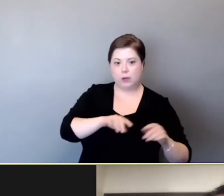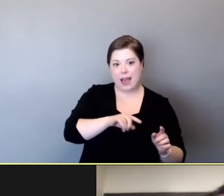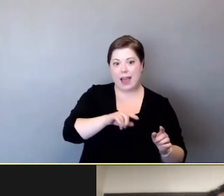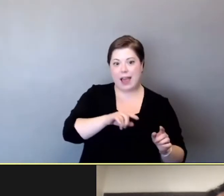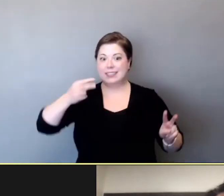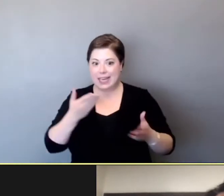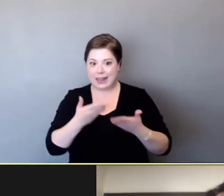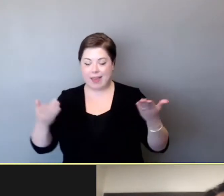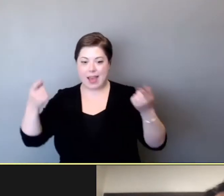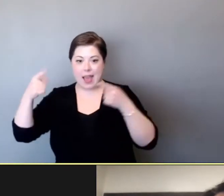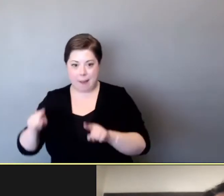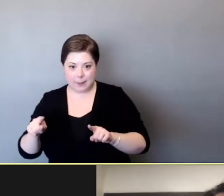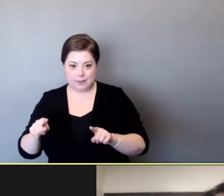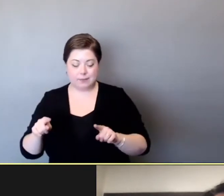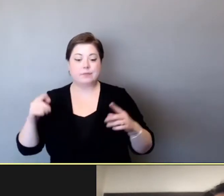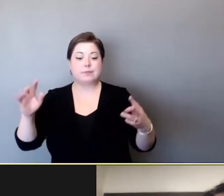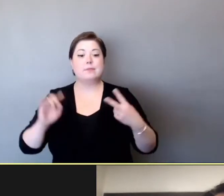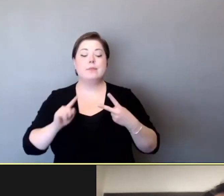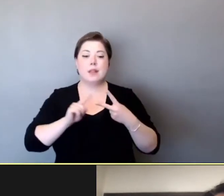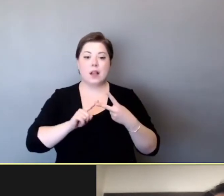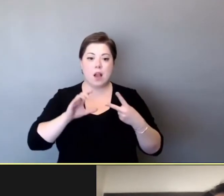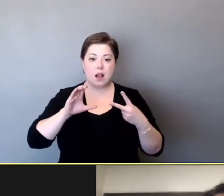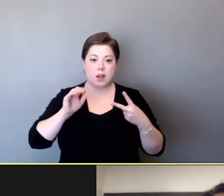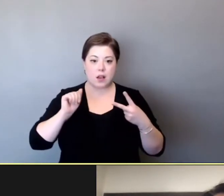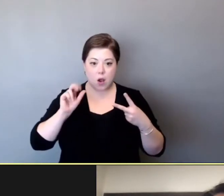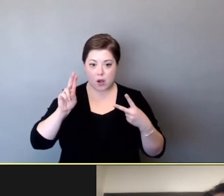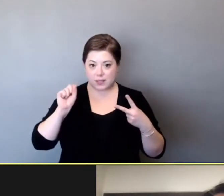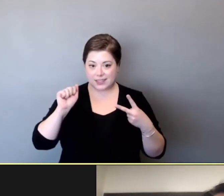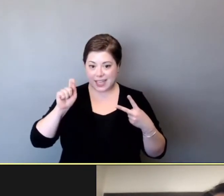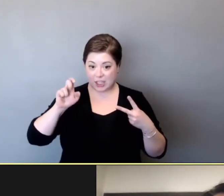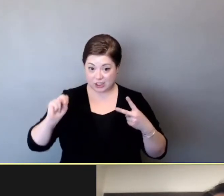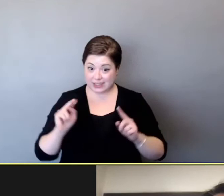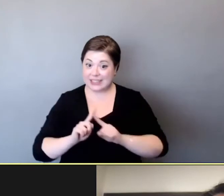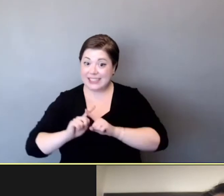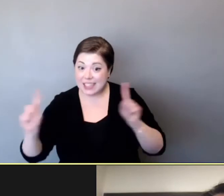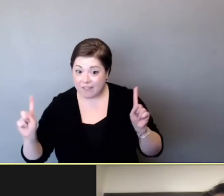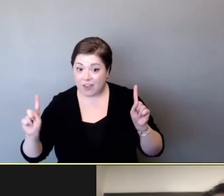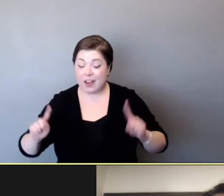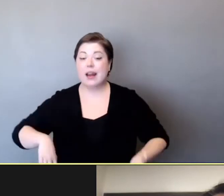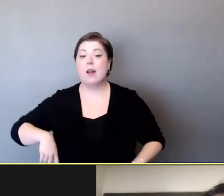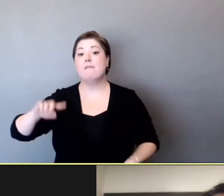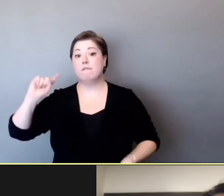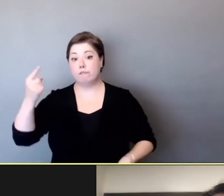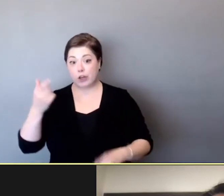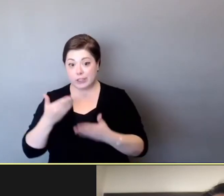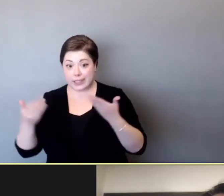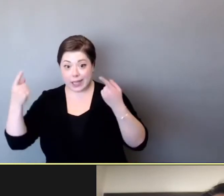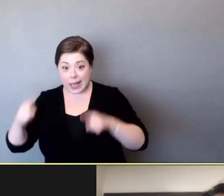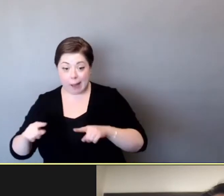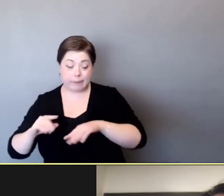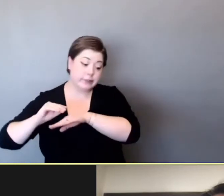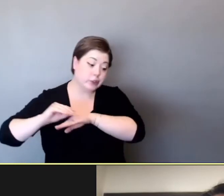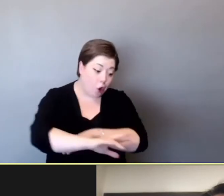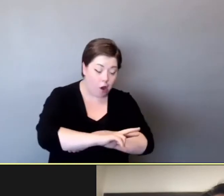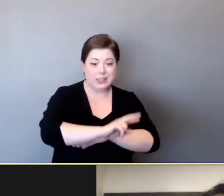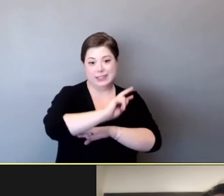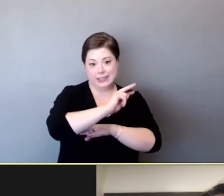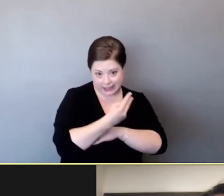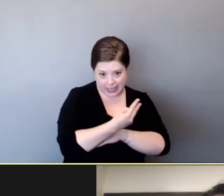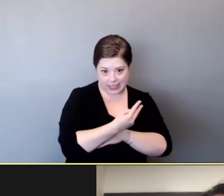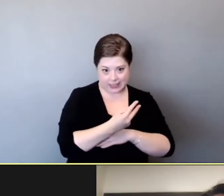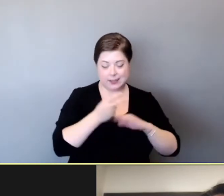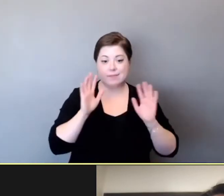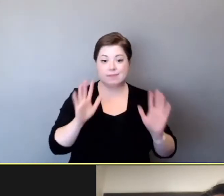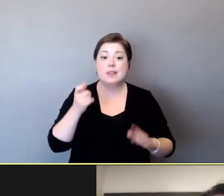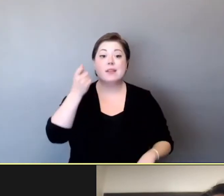where thing A happens and it creates B. But I think there's a large body of science about